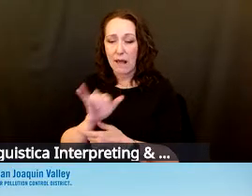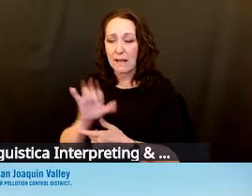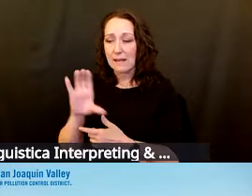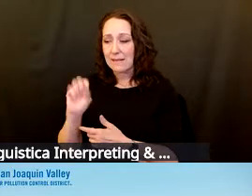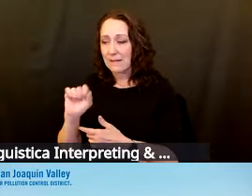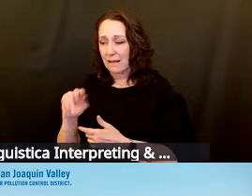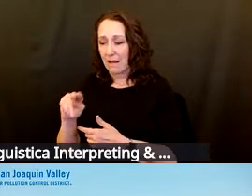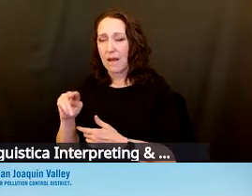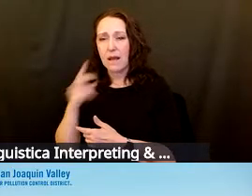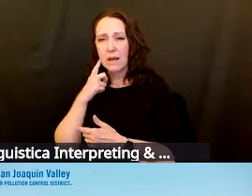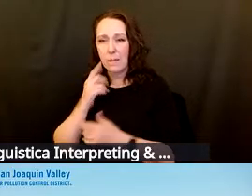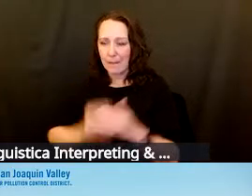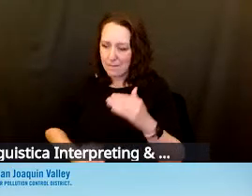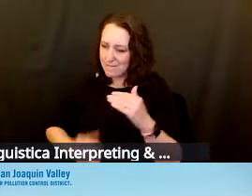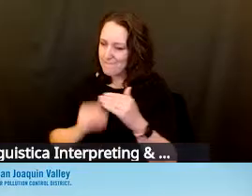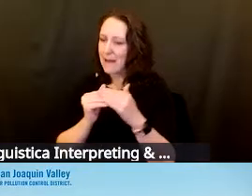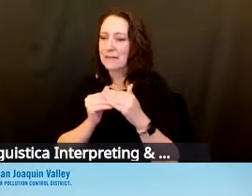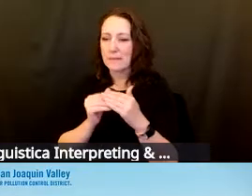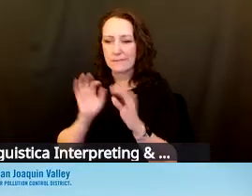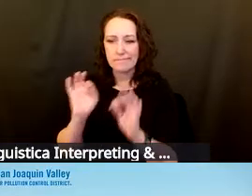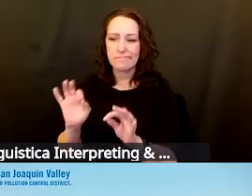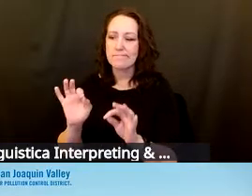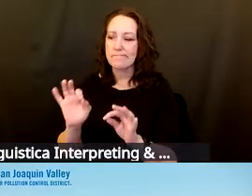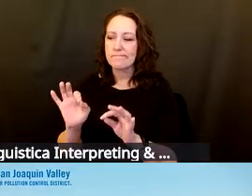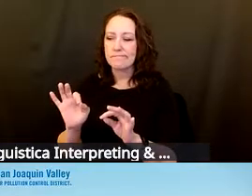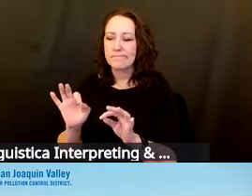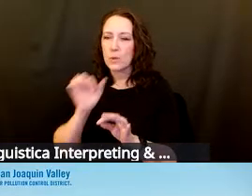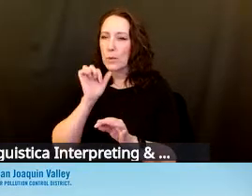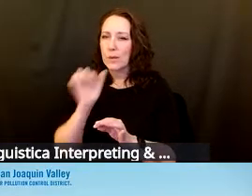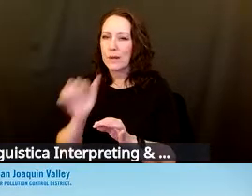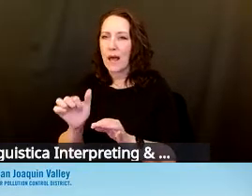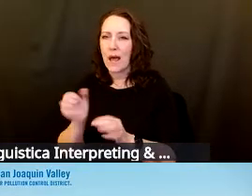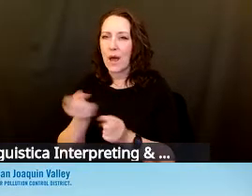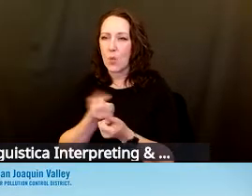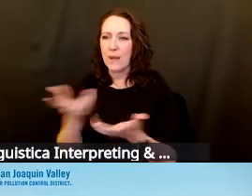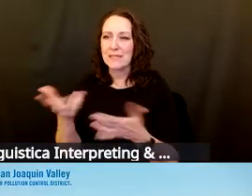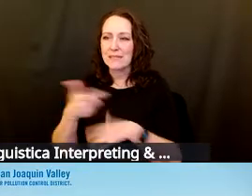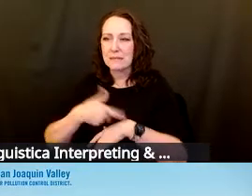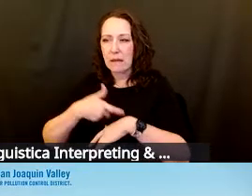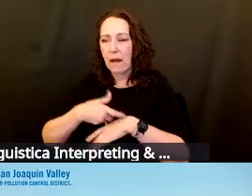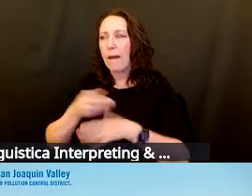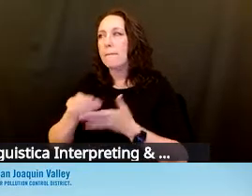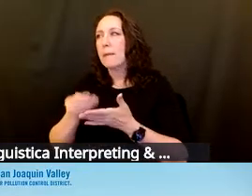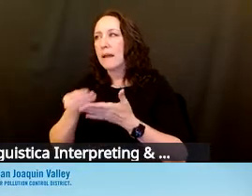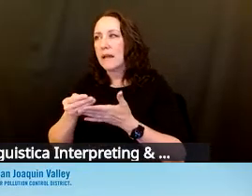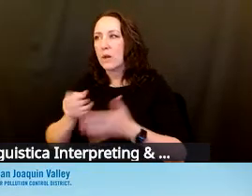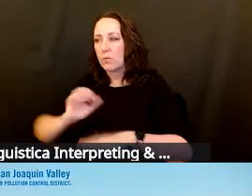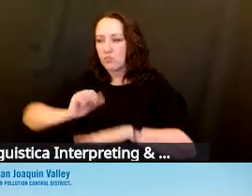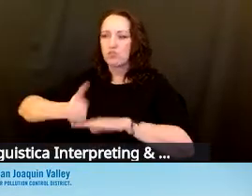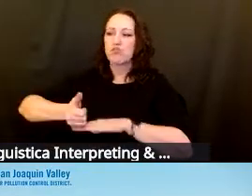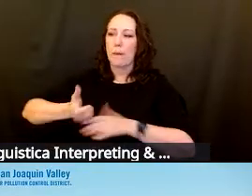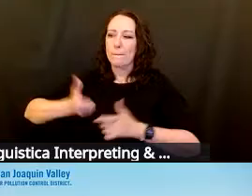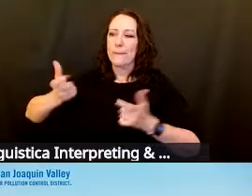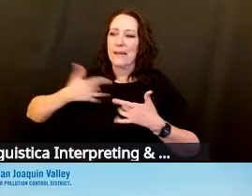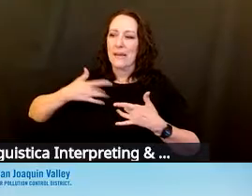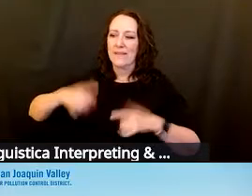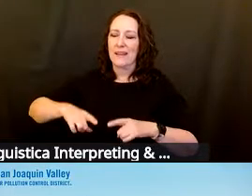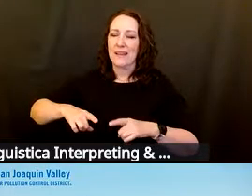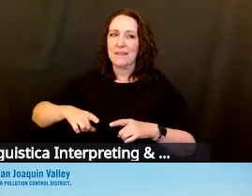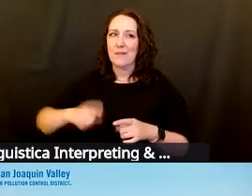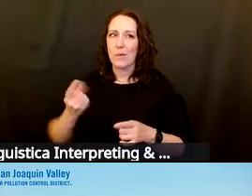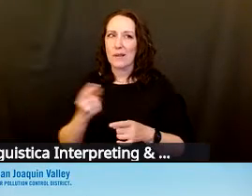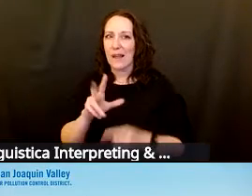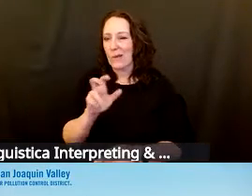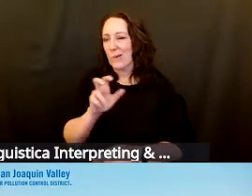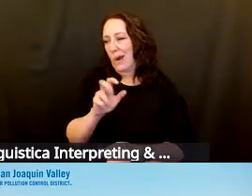for us to maximize it. That way they're not, wasting kind of their time and their money to put on such a big event and only do like 300